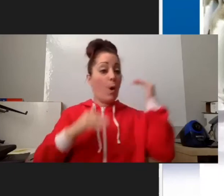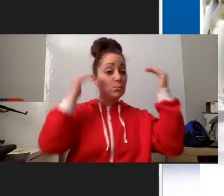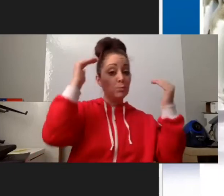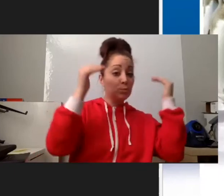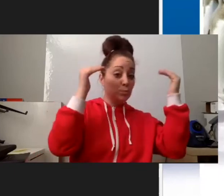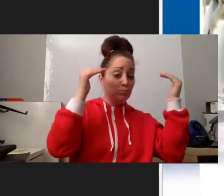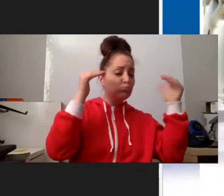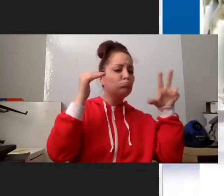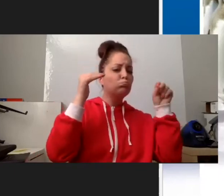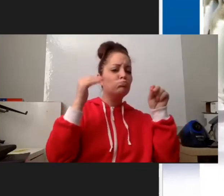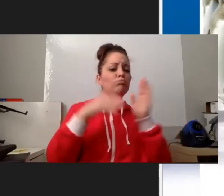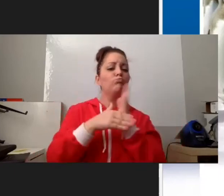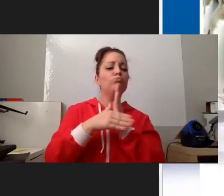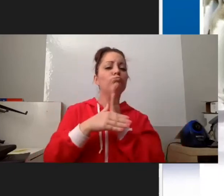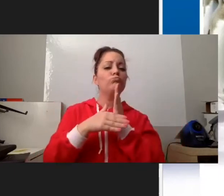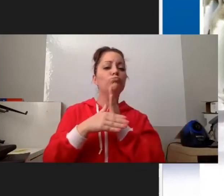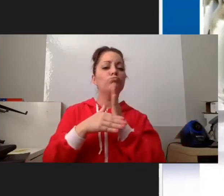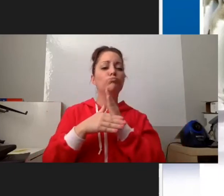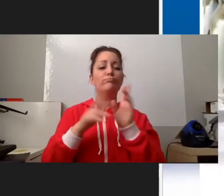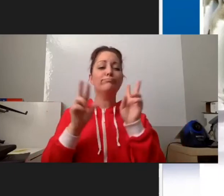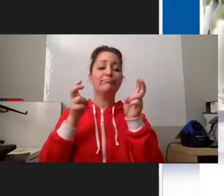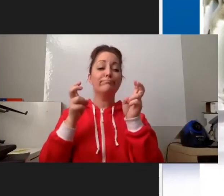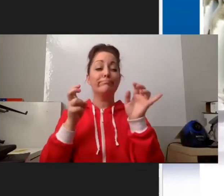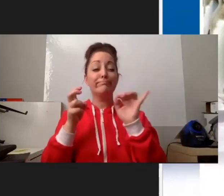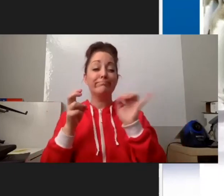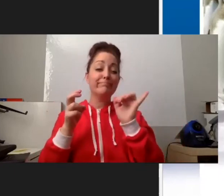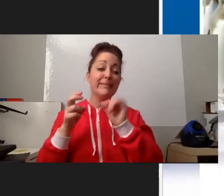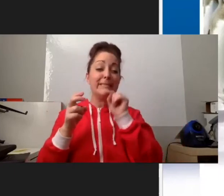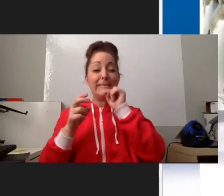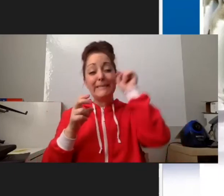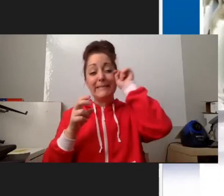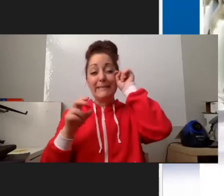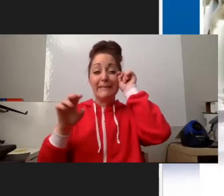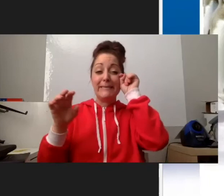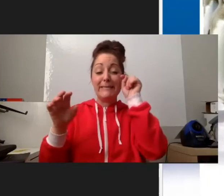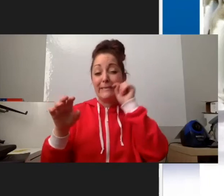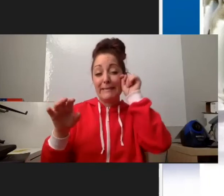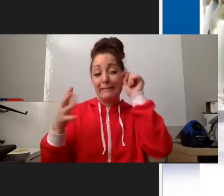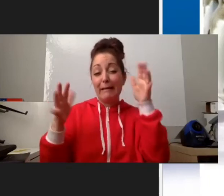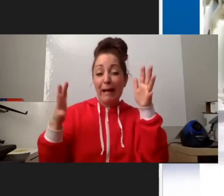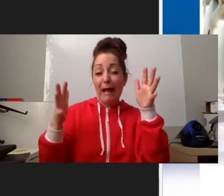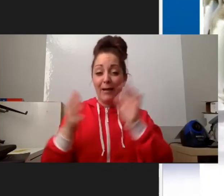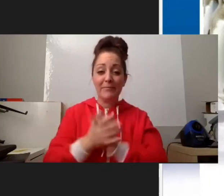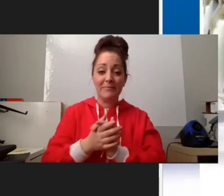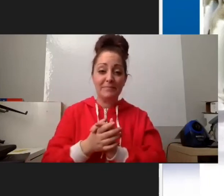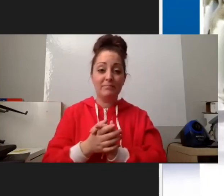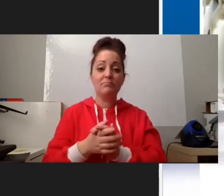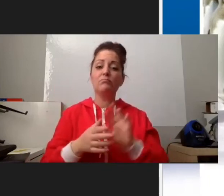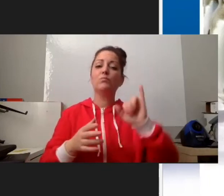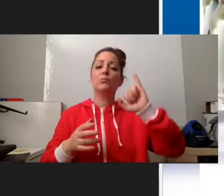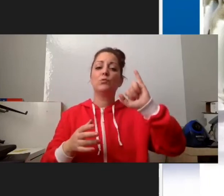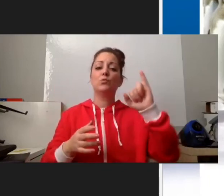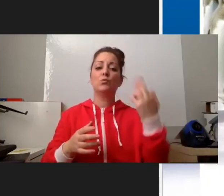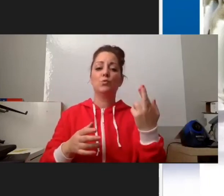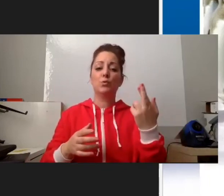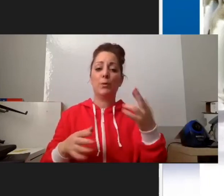He's not a baby. He's not an adult. He's kind of sort of like a teenage penguin.